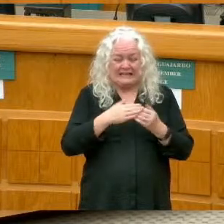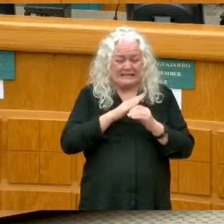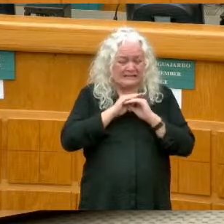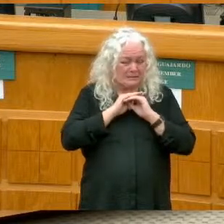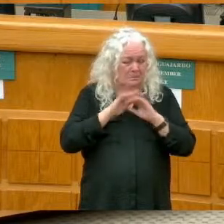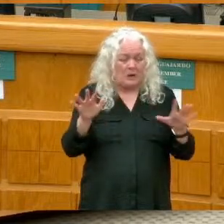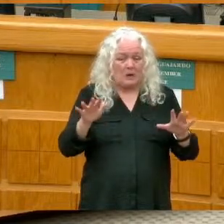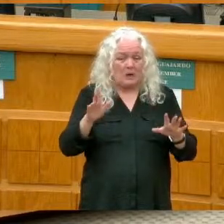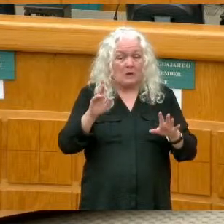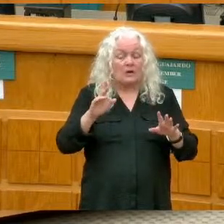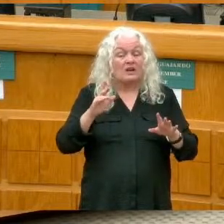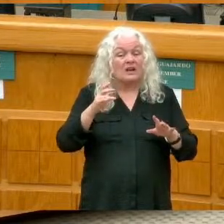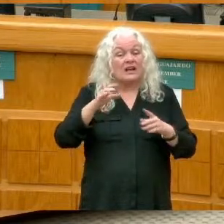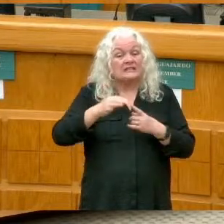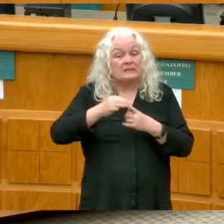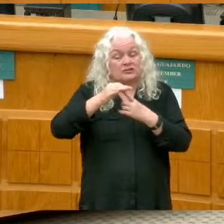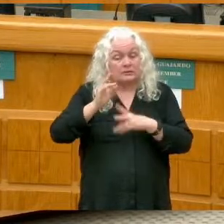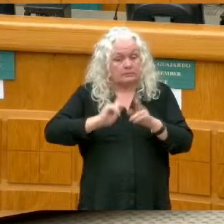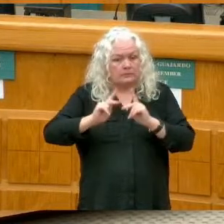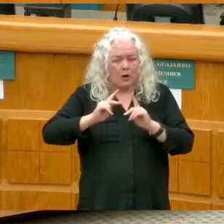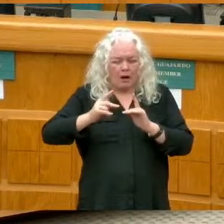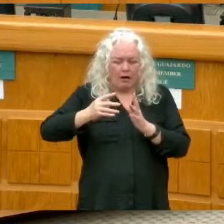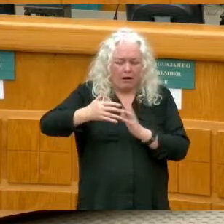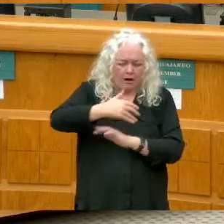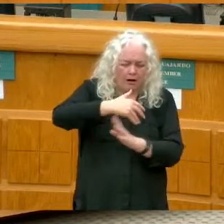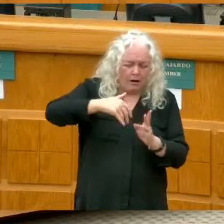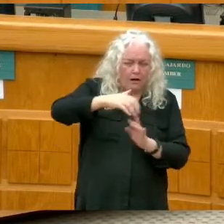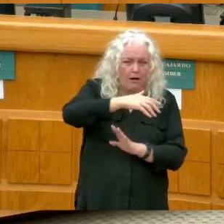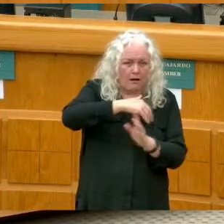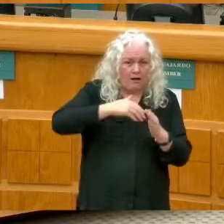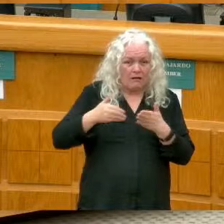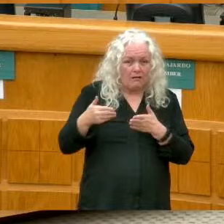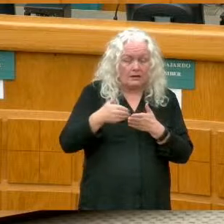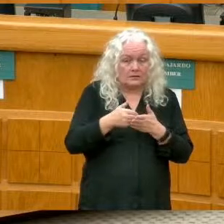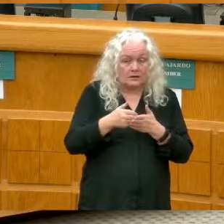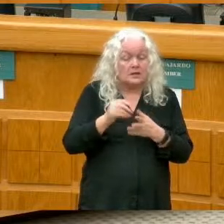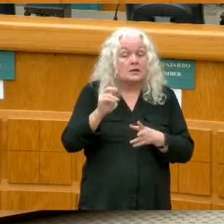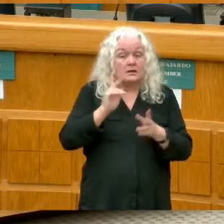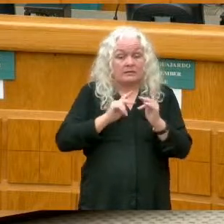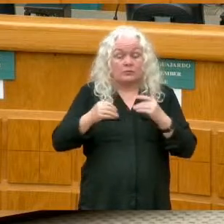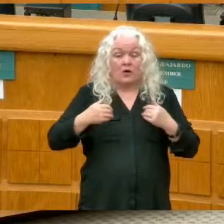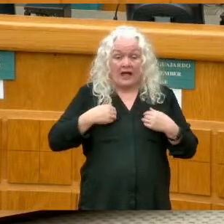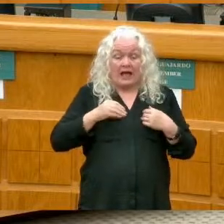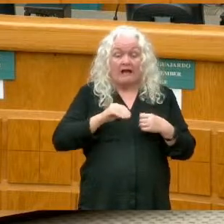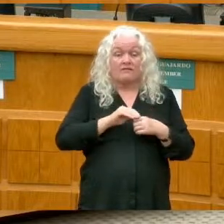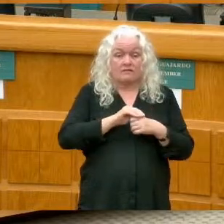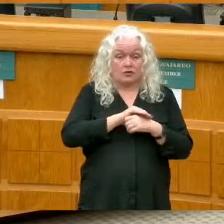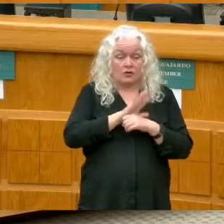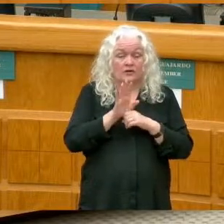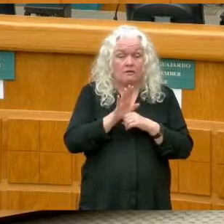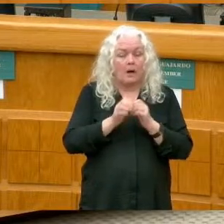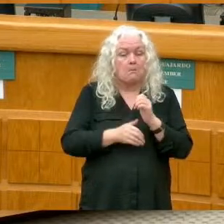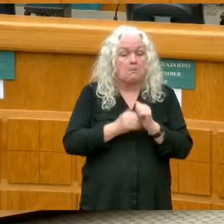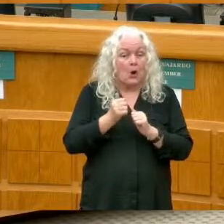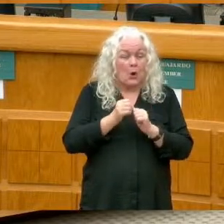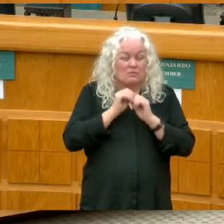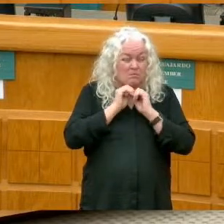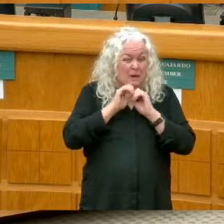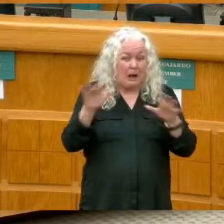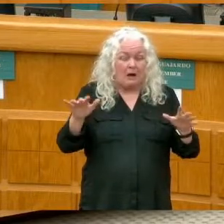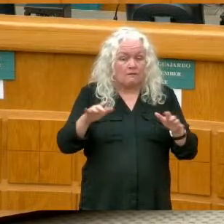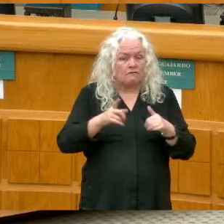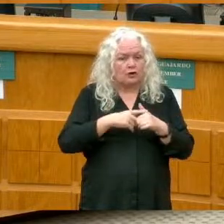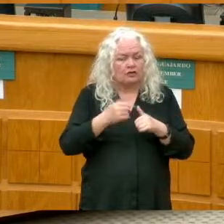spread when people are in close proximity. And some studies have shown that people who have the virus are most contagious in the first